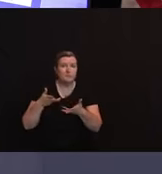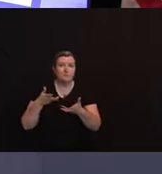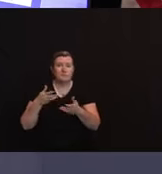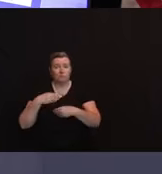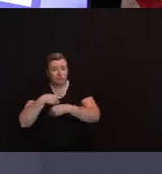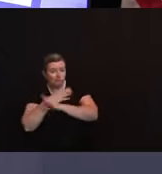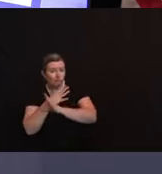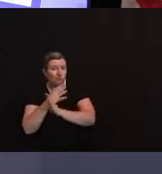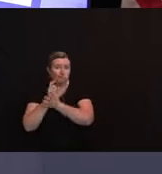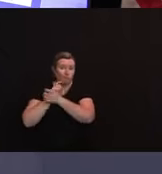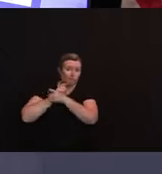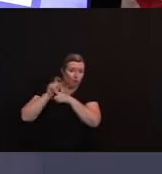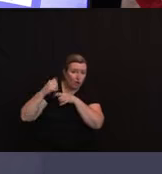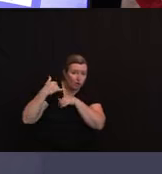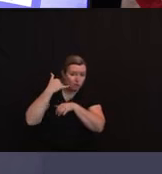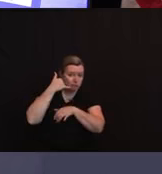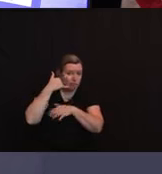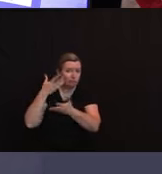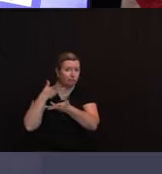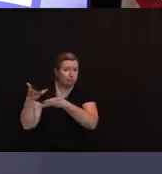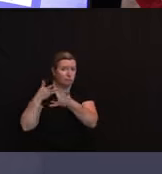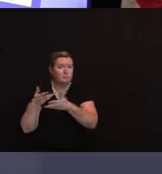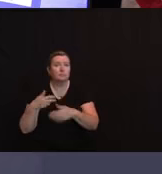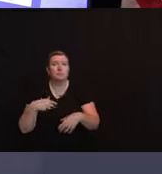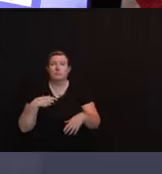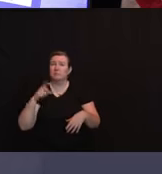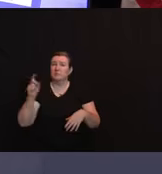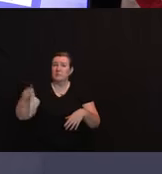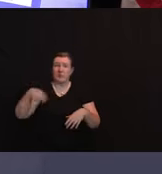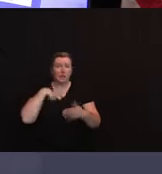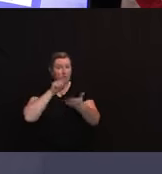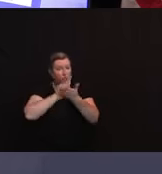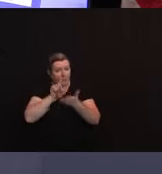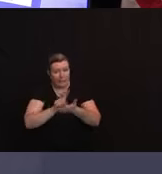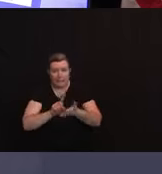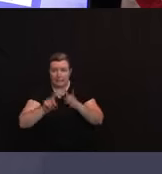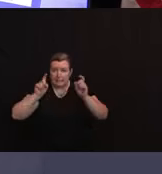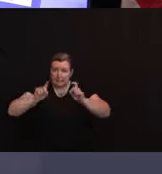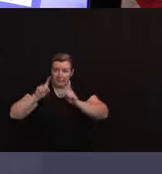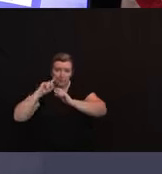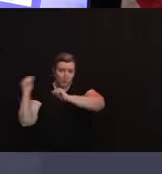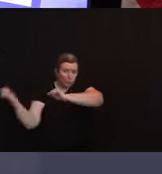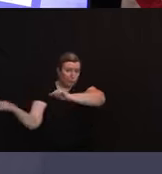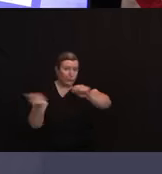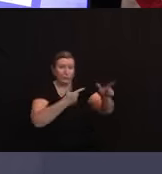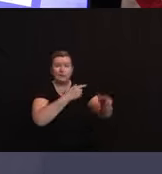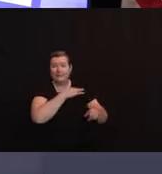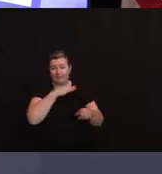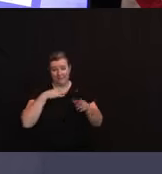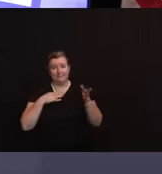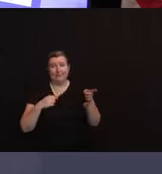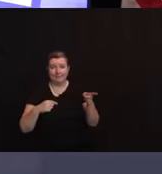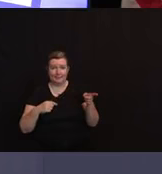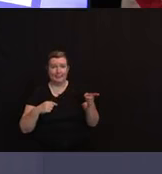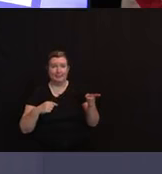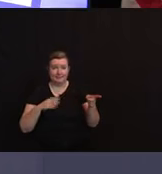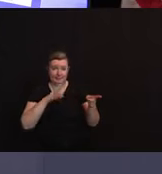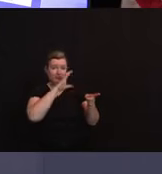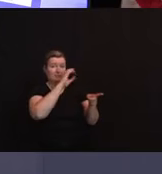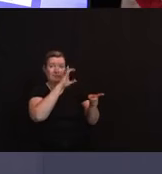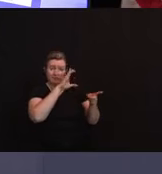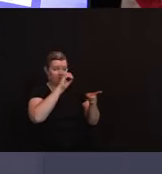importance of continuing weekly testing of all staff as the CDC and the department